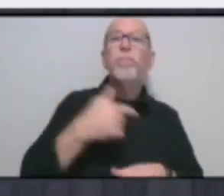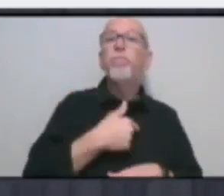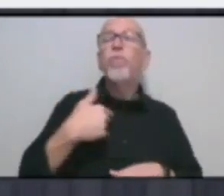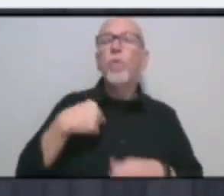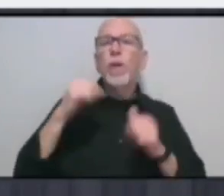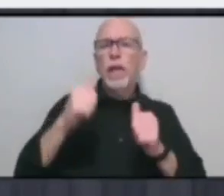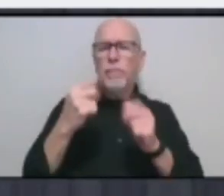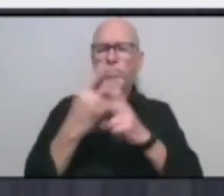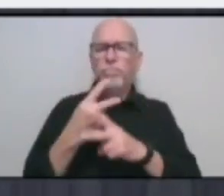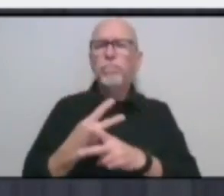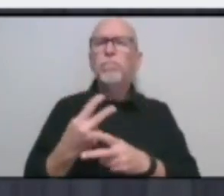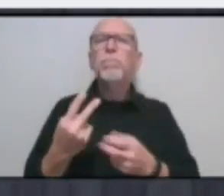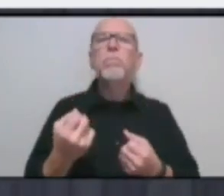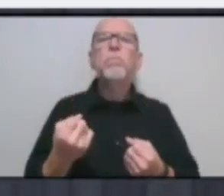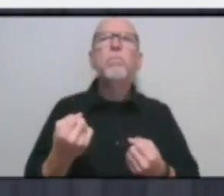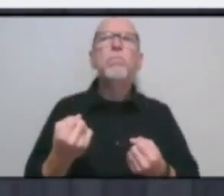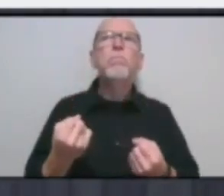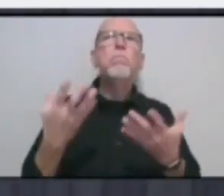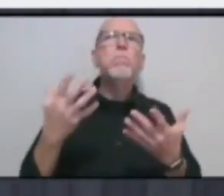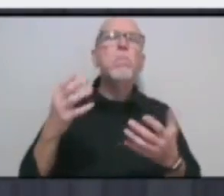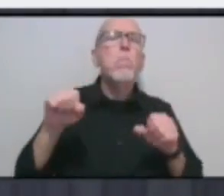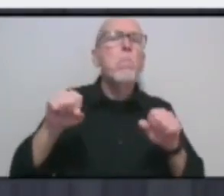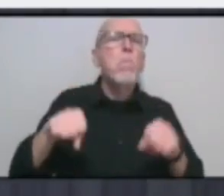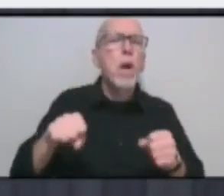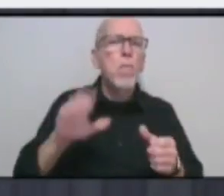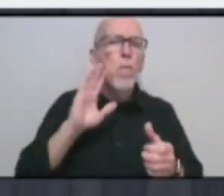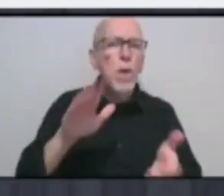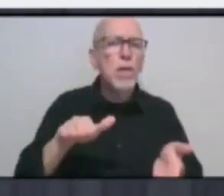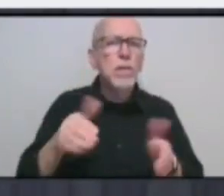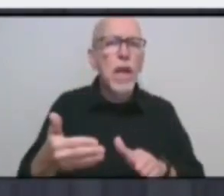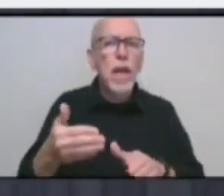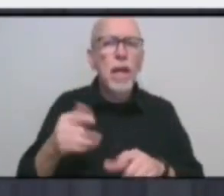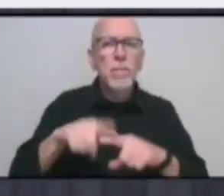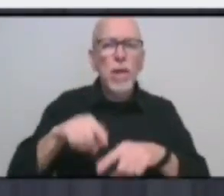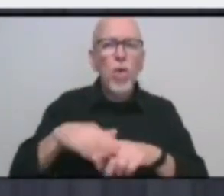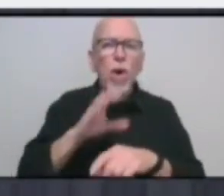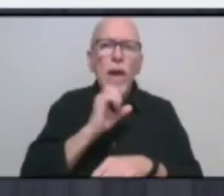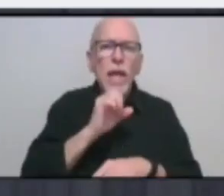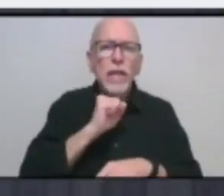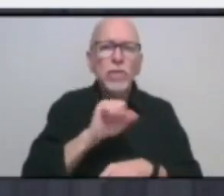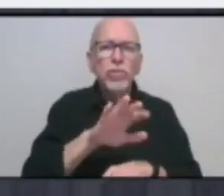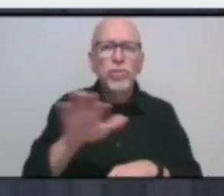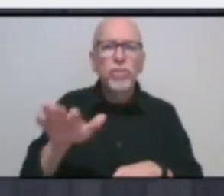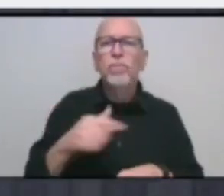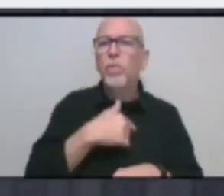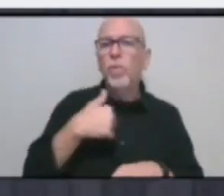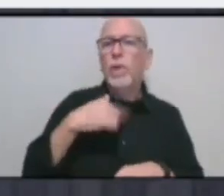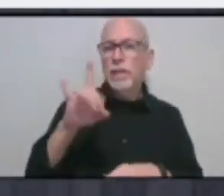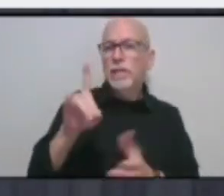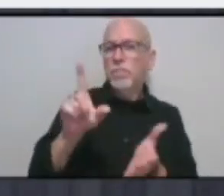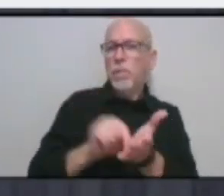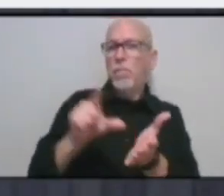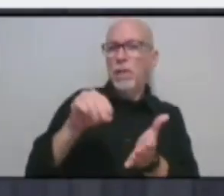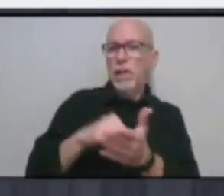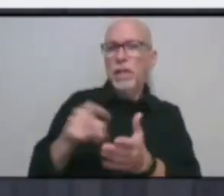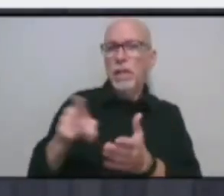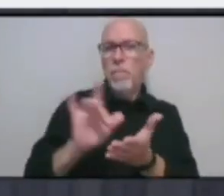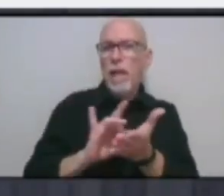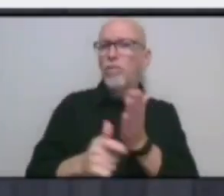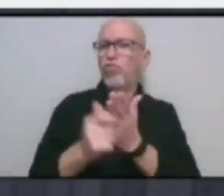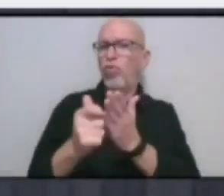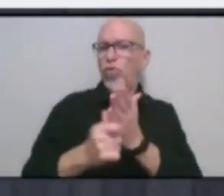calculate the probability of death from COVID by age, which we published in a leading medical journal.